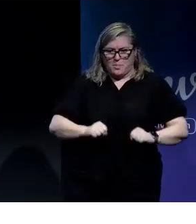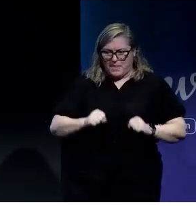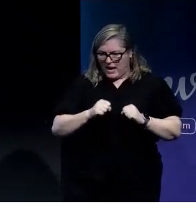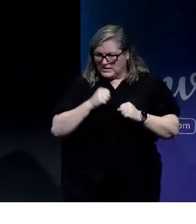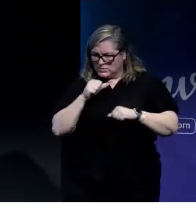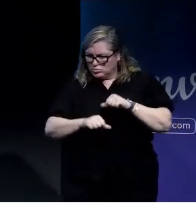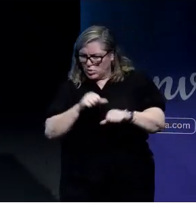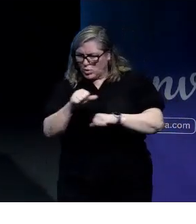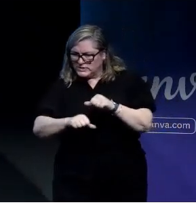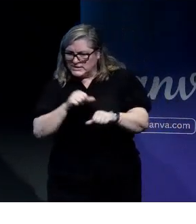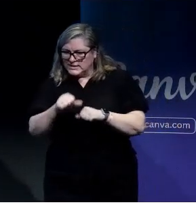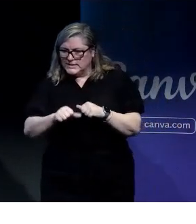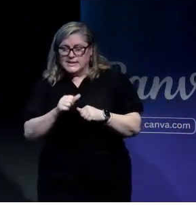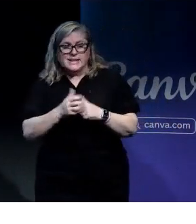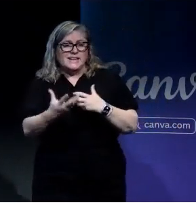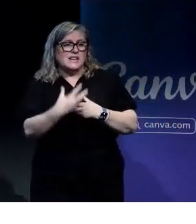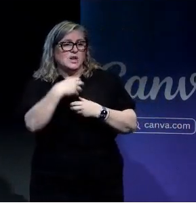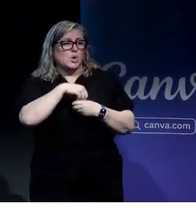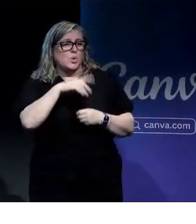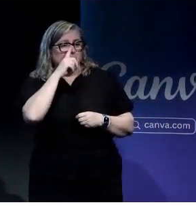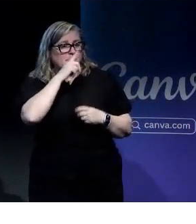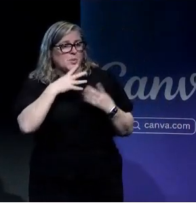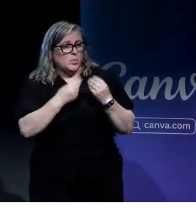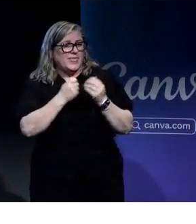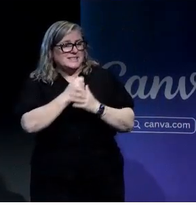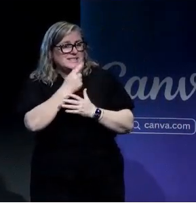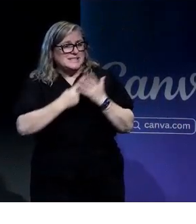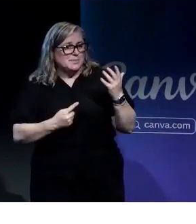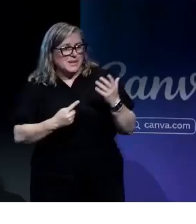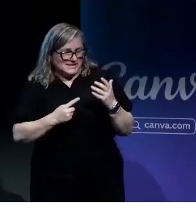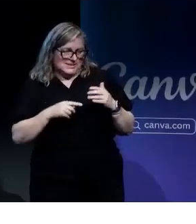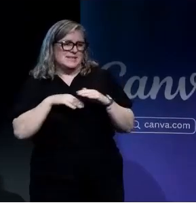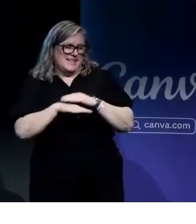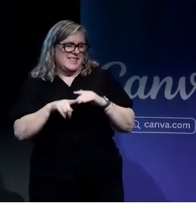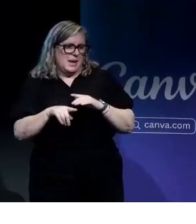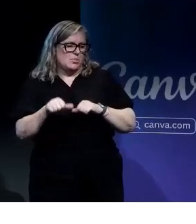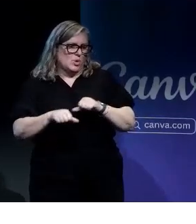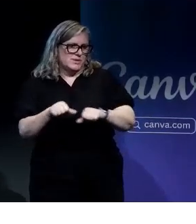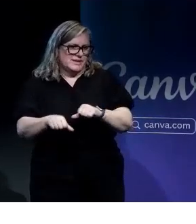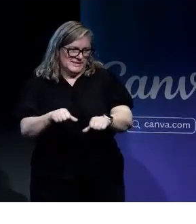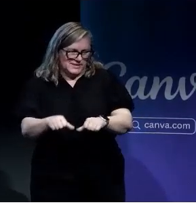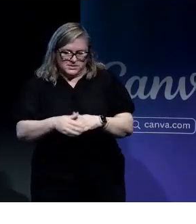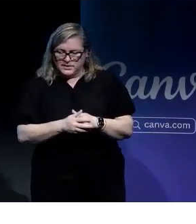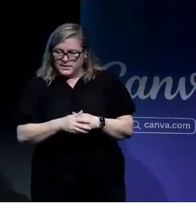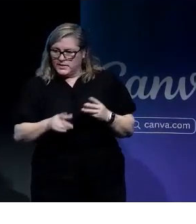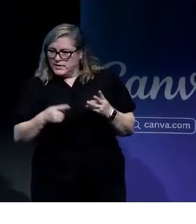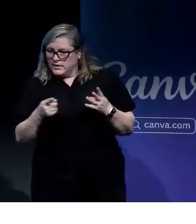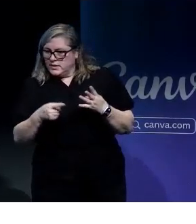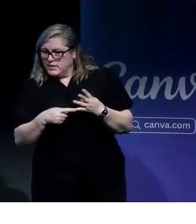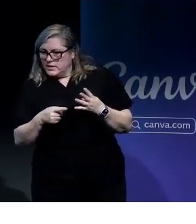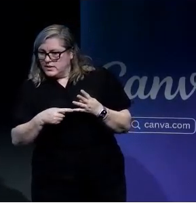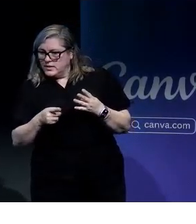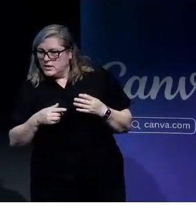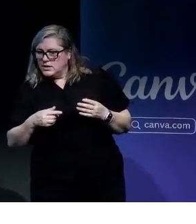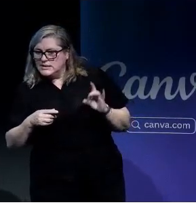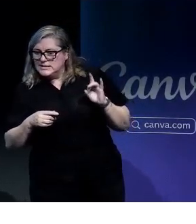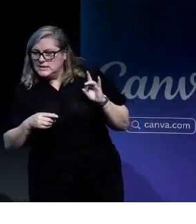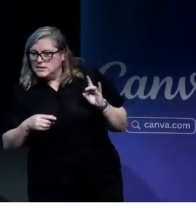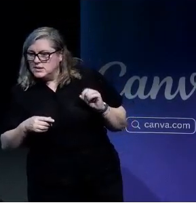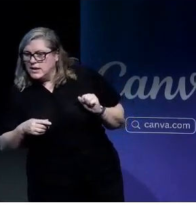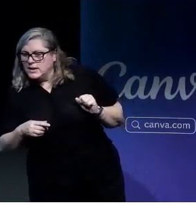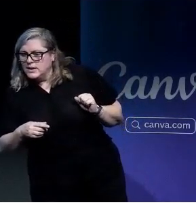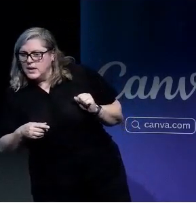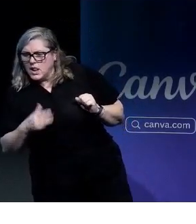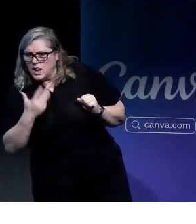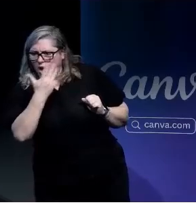share later. Including people with disabilities in that process. And outlining and making clear the role of the